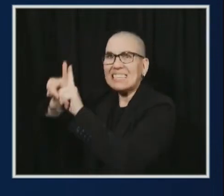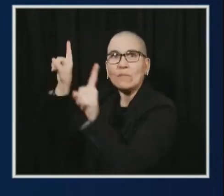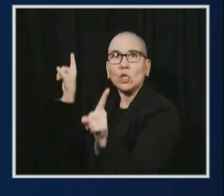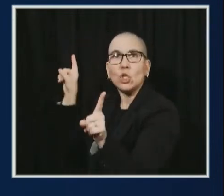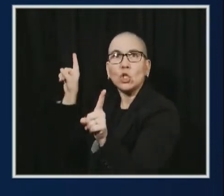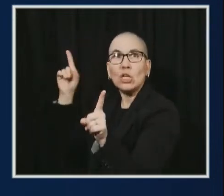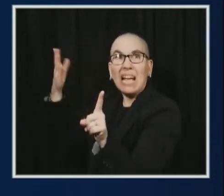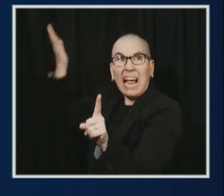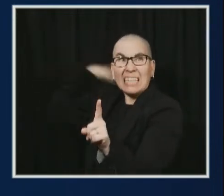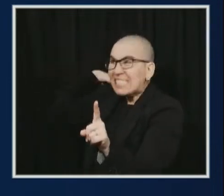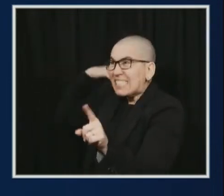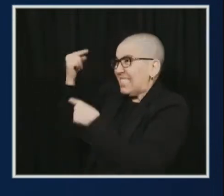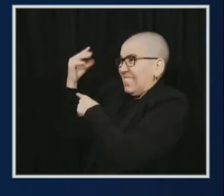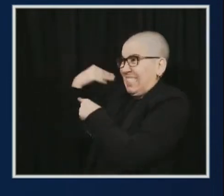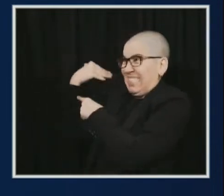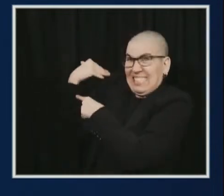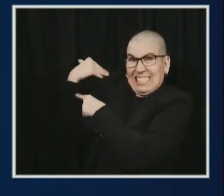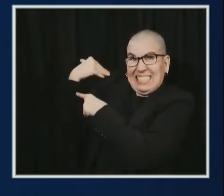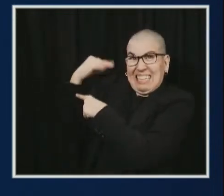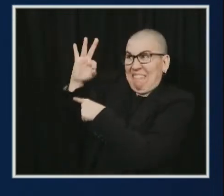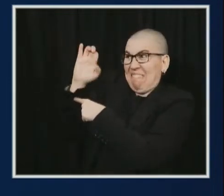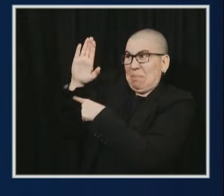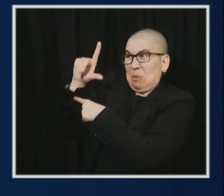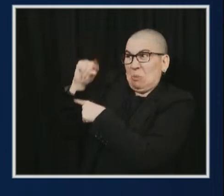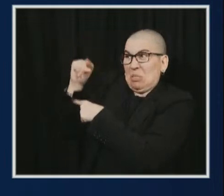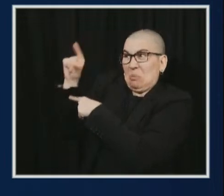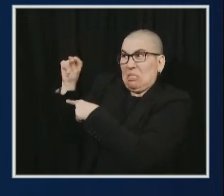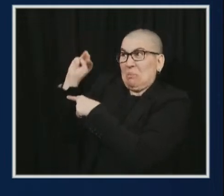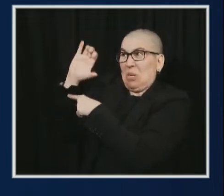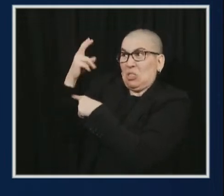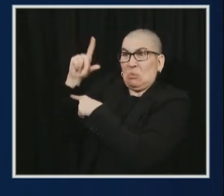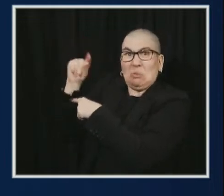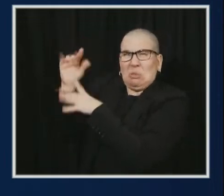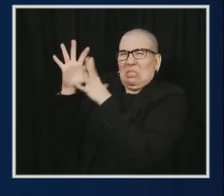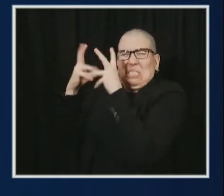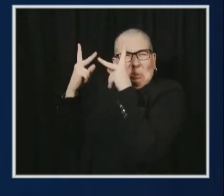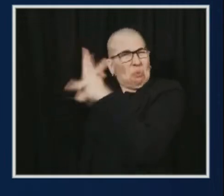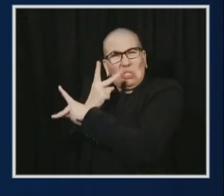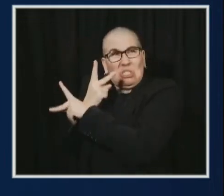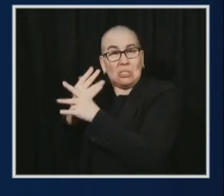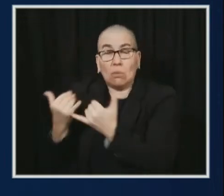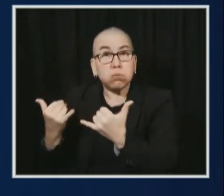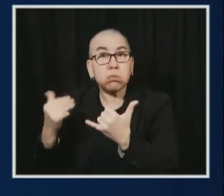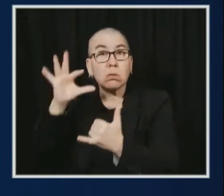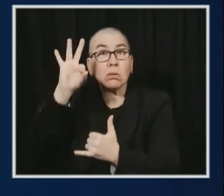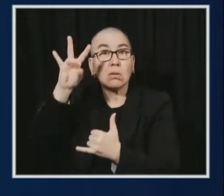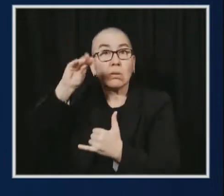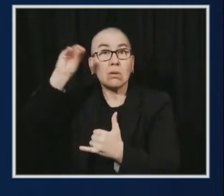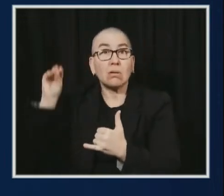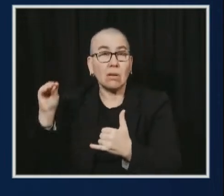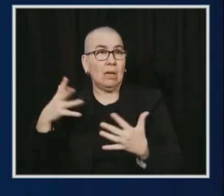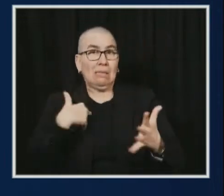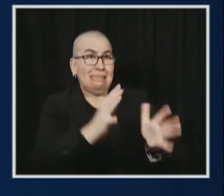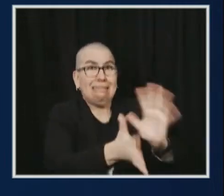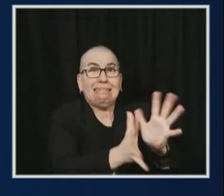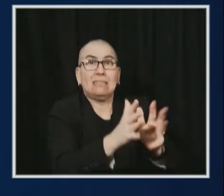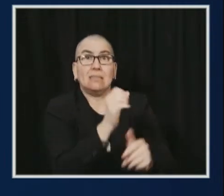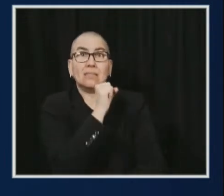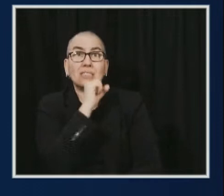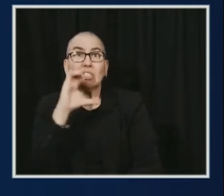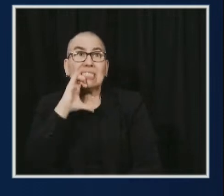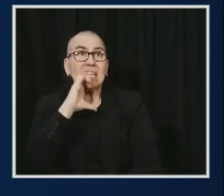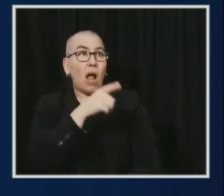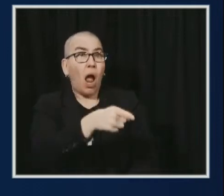world, that COVID-19's impact, especially the deadly impact, fell most heavily on our seniors, and it fell most heavily on seniors in congregate